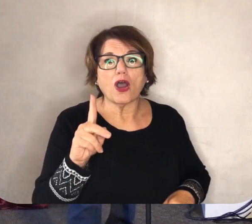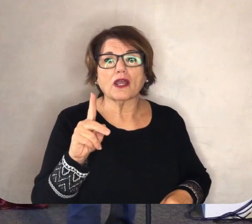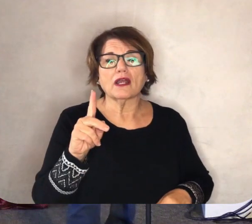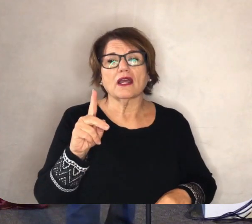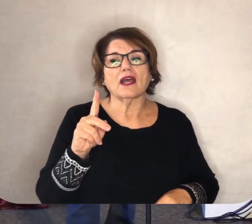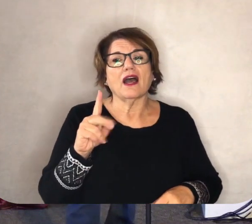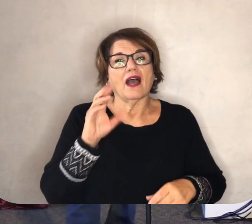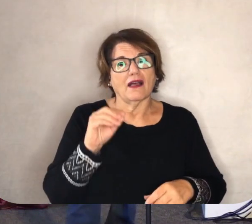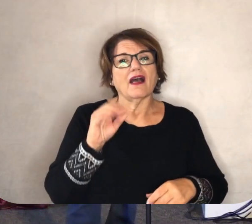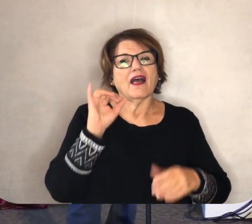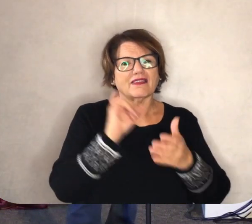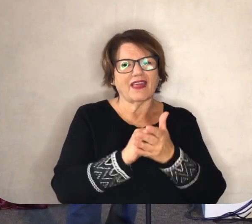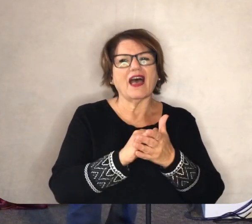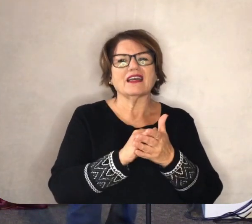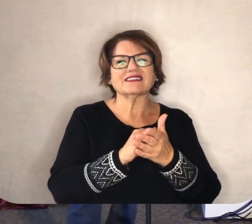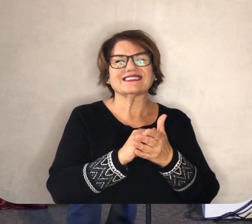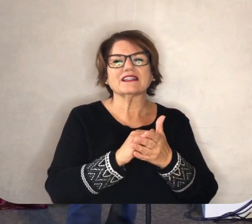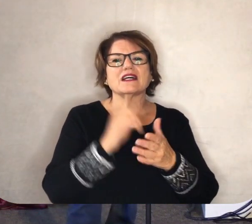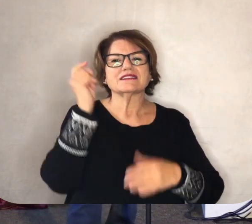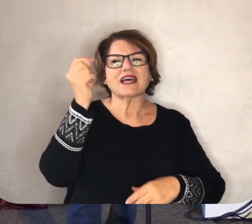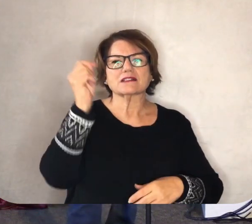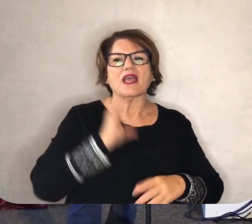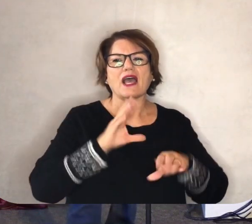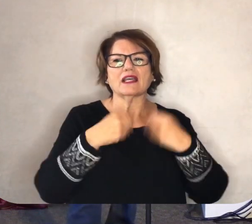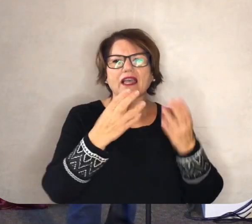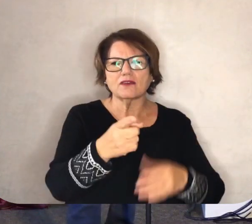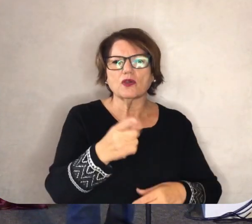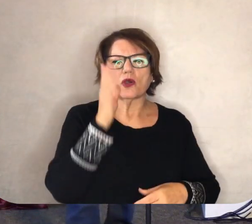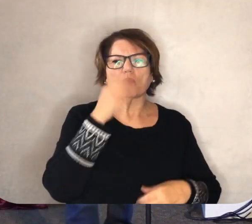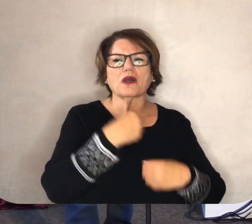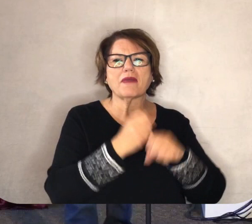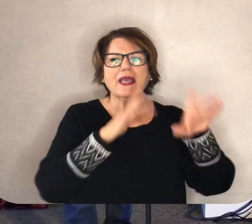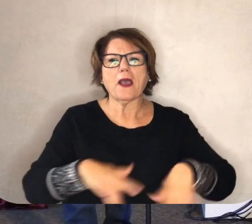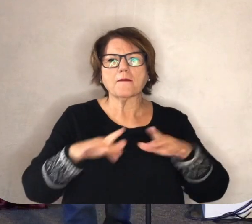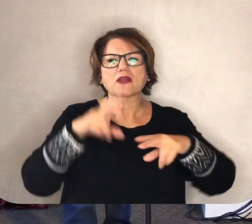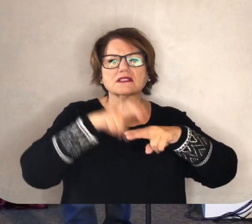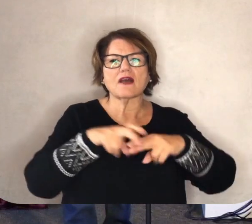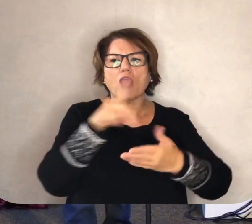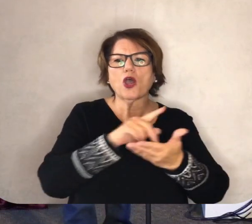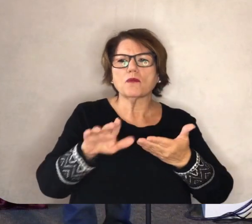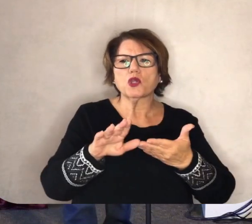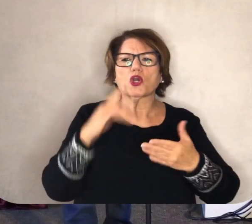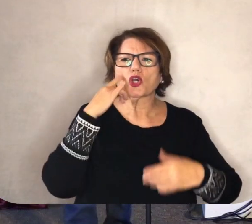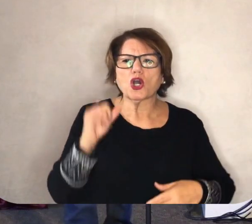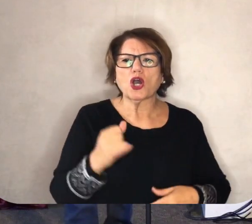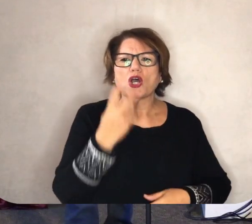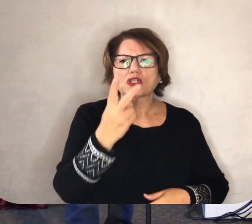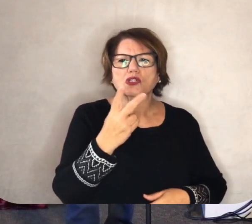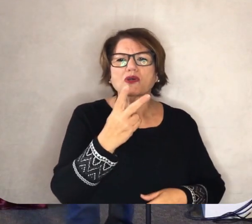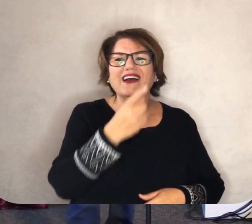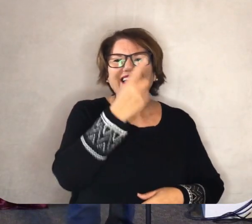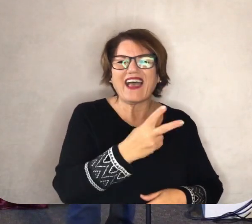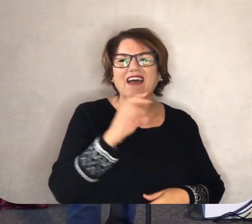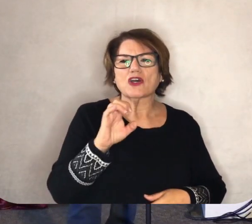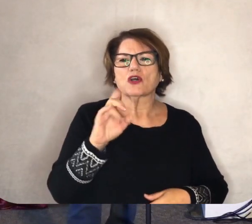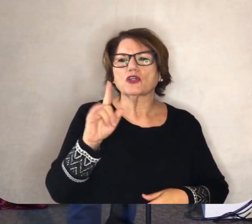testimony which I shall give you. And you shall make a mercy seat of pure gold, 2.5